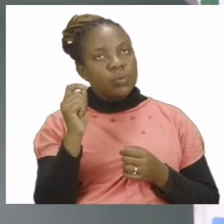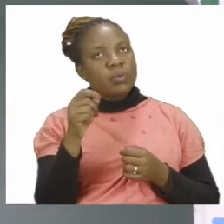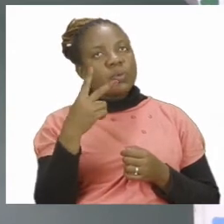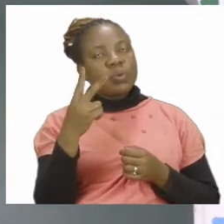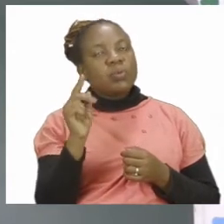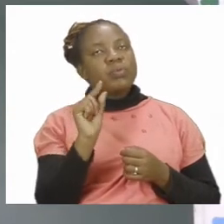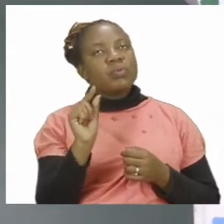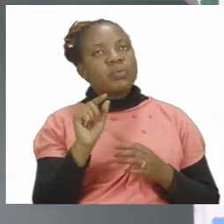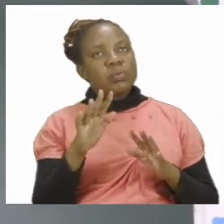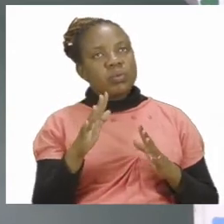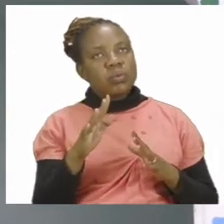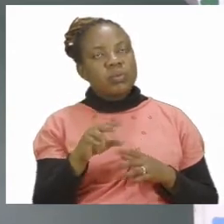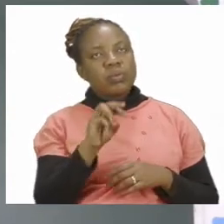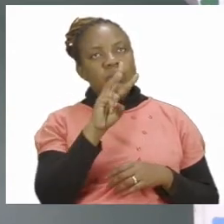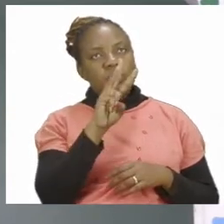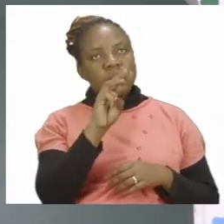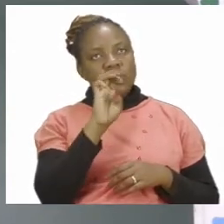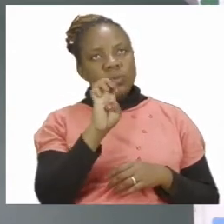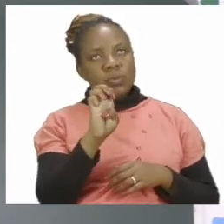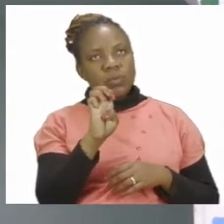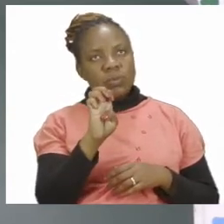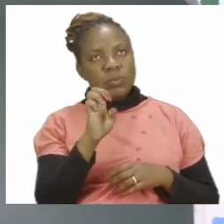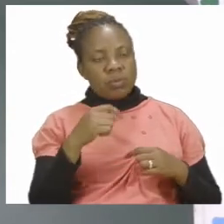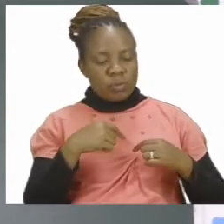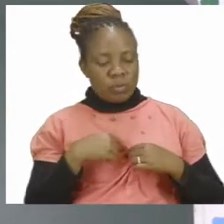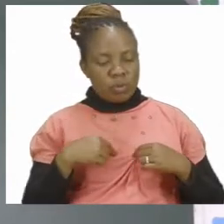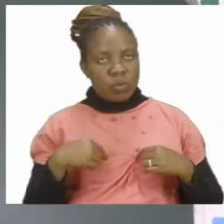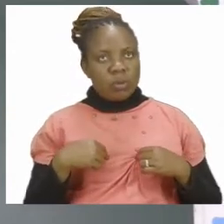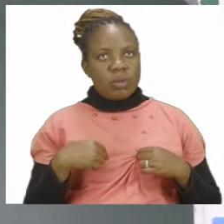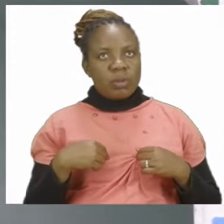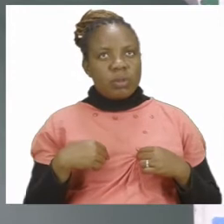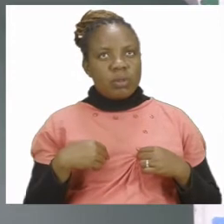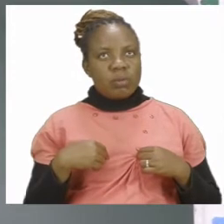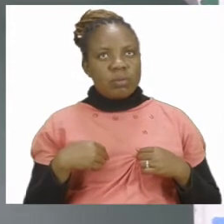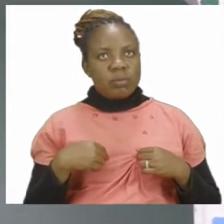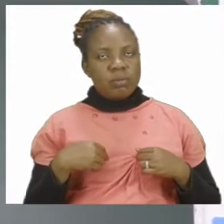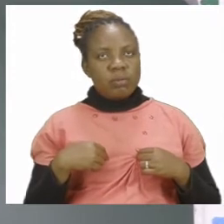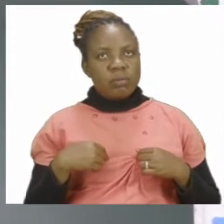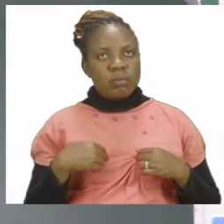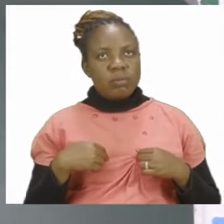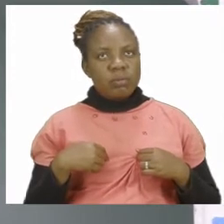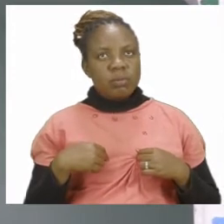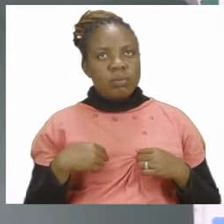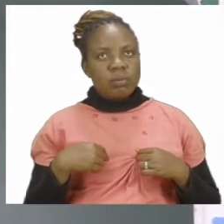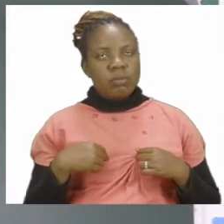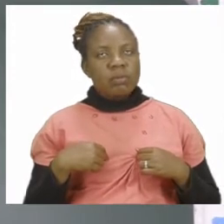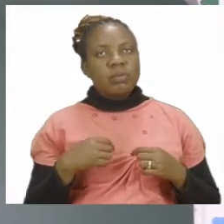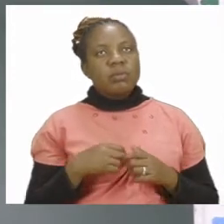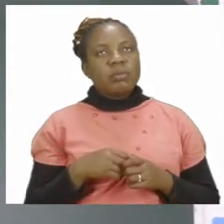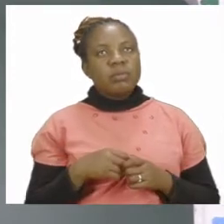words? We is the first part. So the first word is